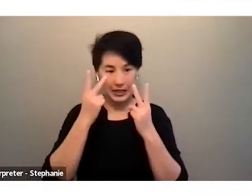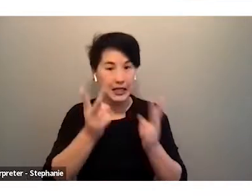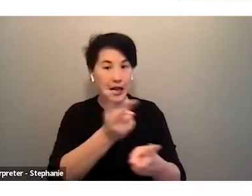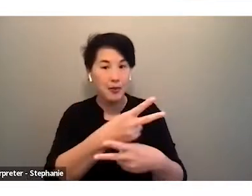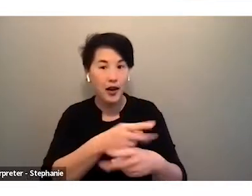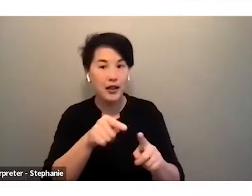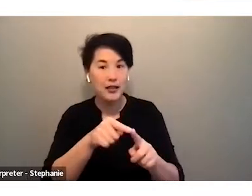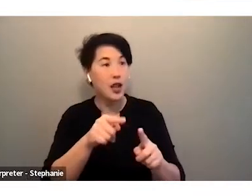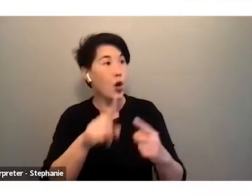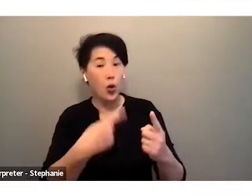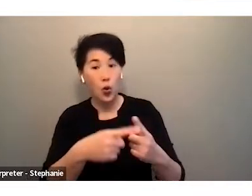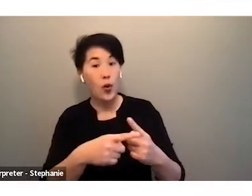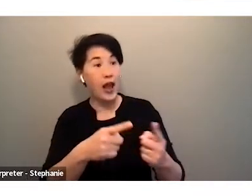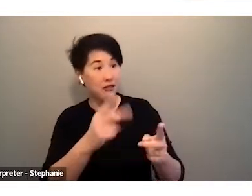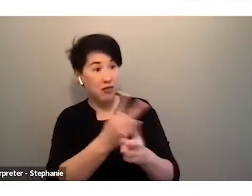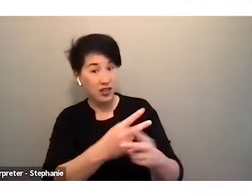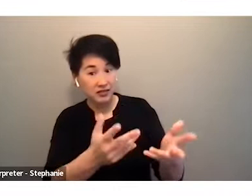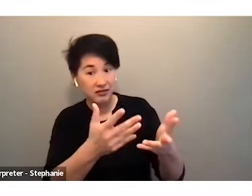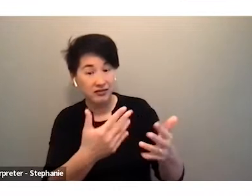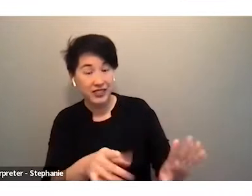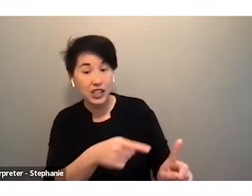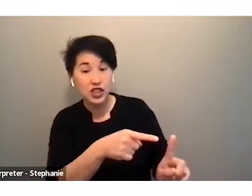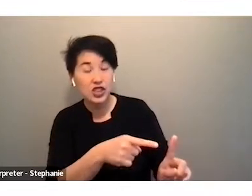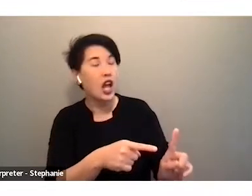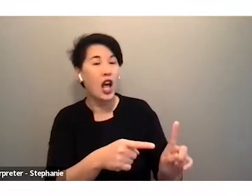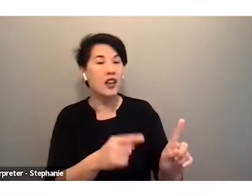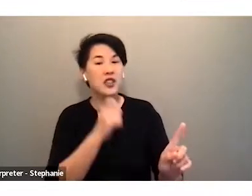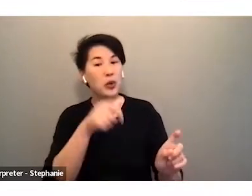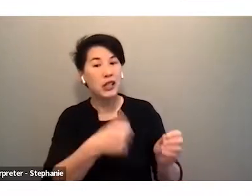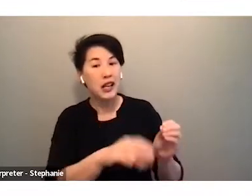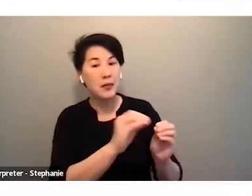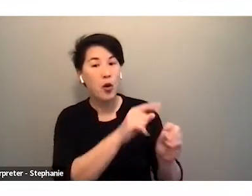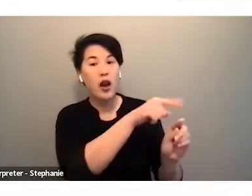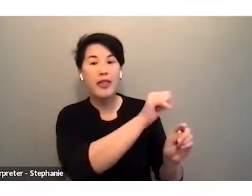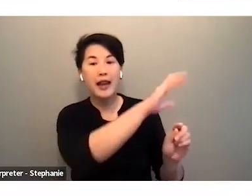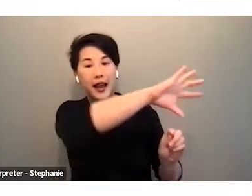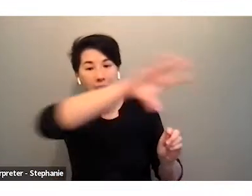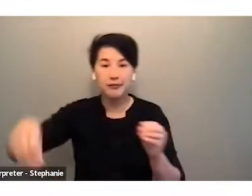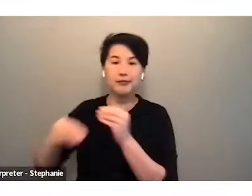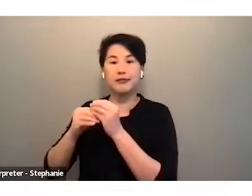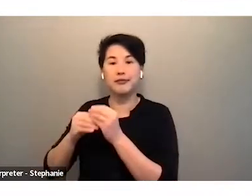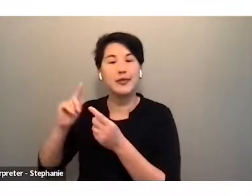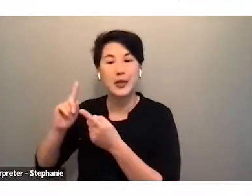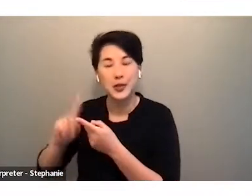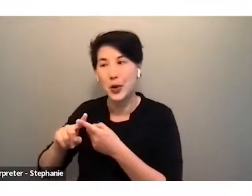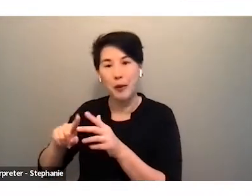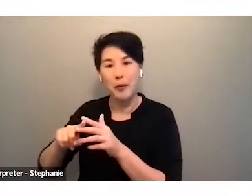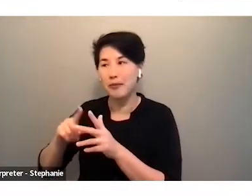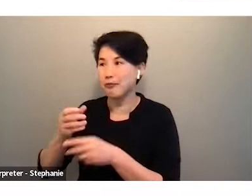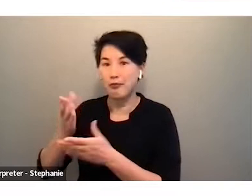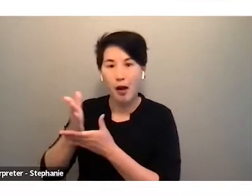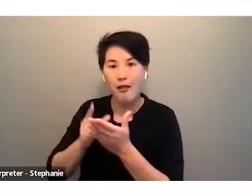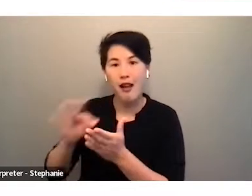of life as a consideration equal to functionality, material, print, and pattern. And by doing this, waste becomes a part